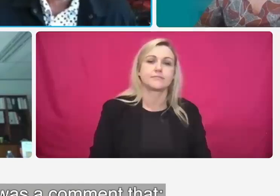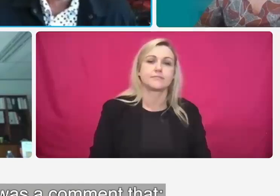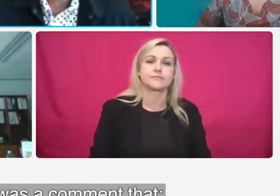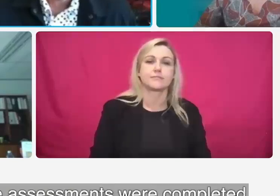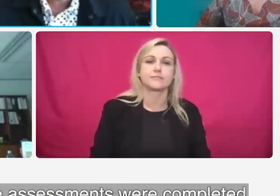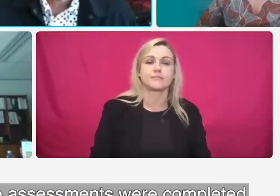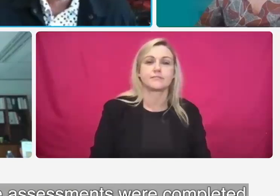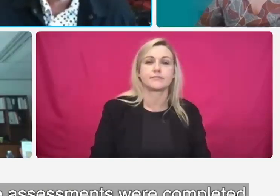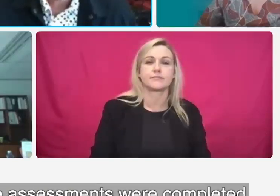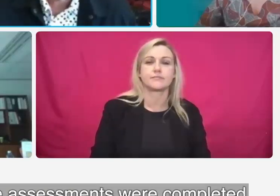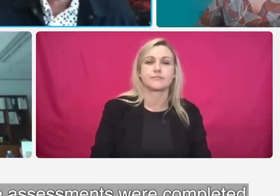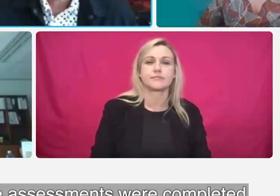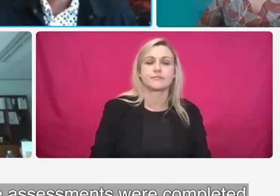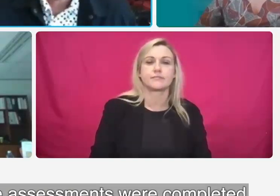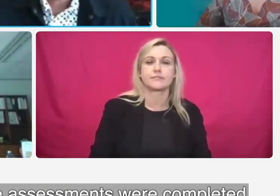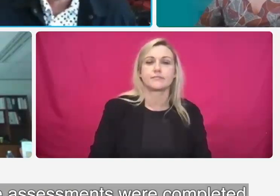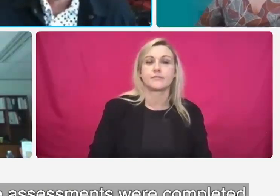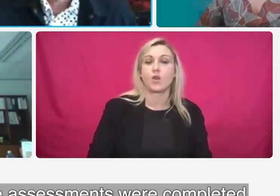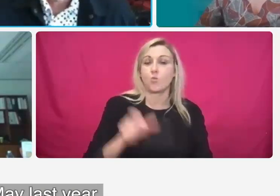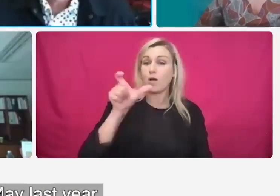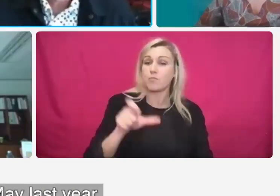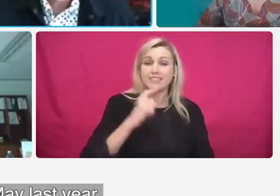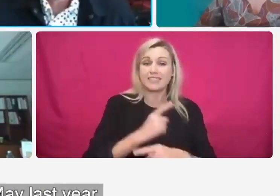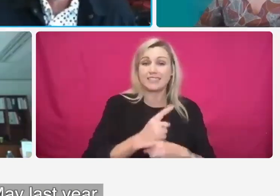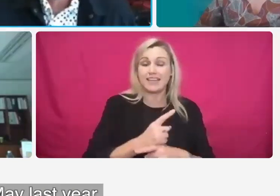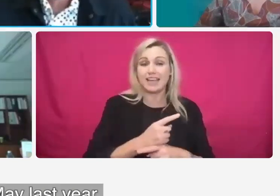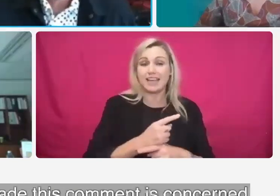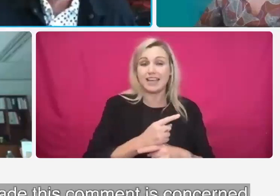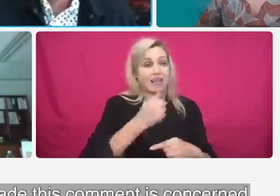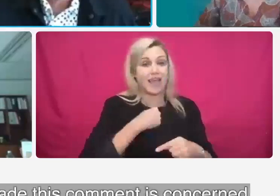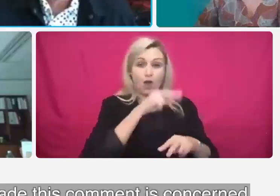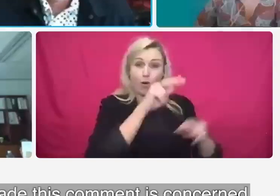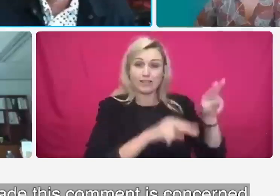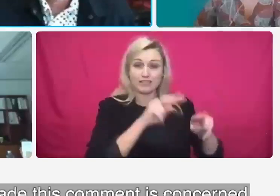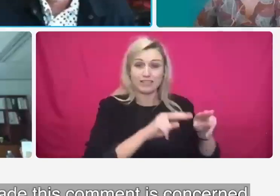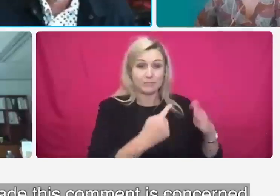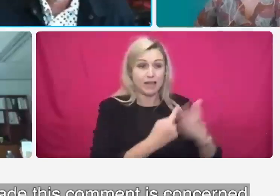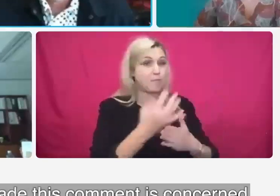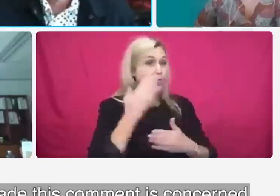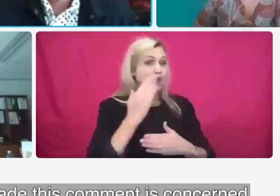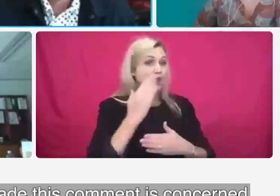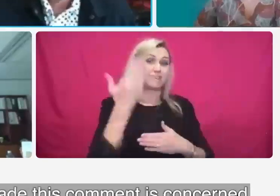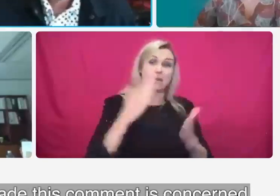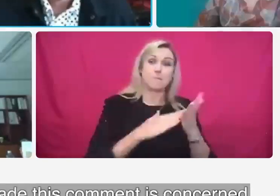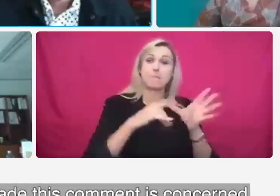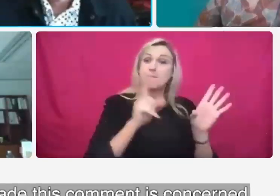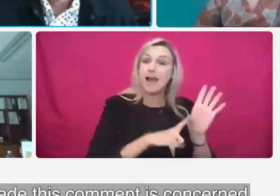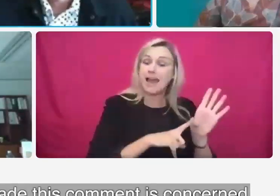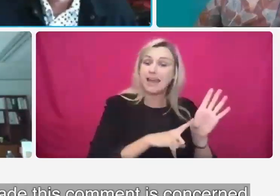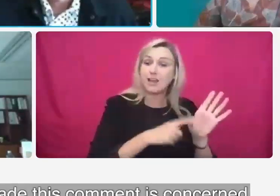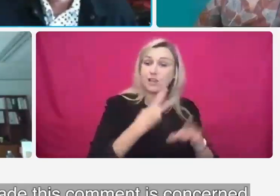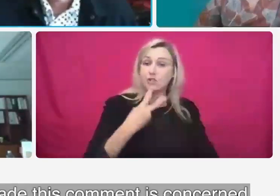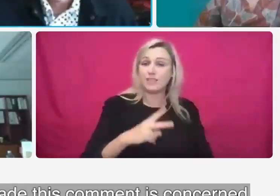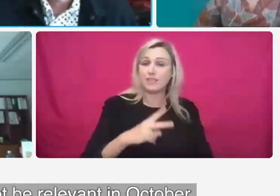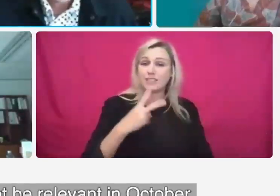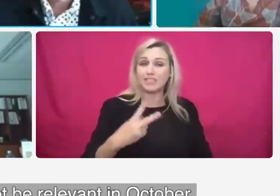there was a comment that most of our round one assessments were completed in May last year, and that the facility that made this